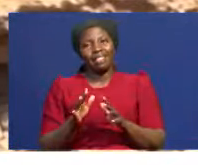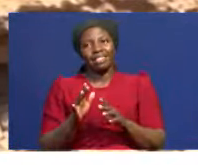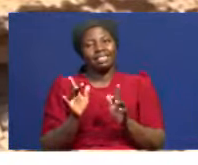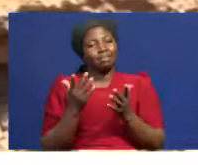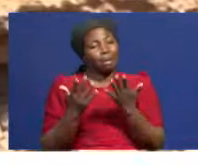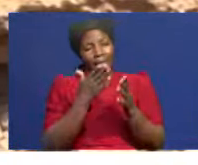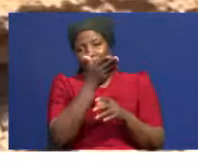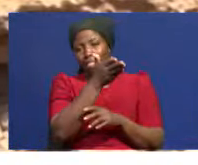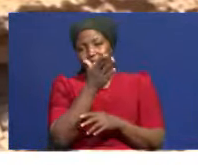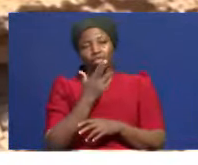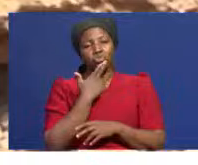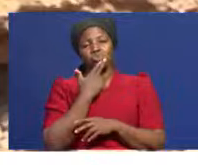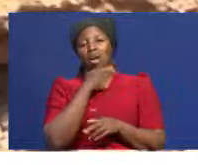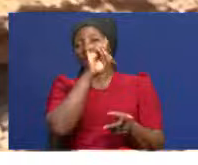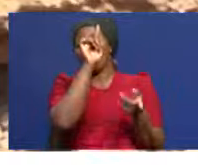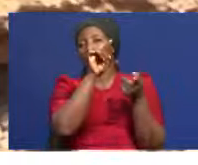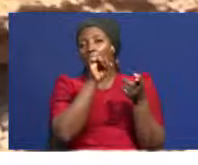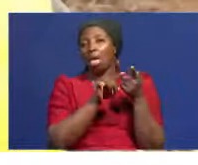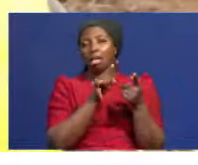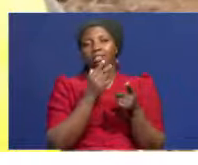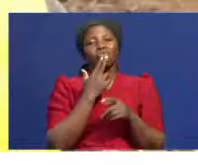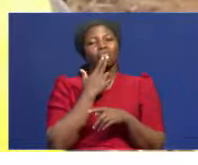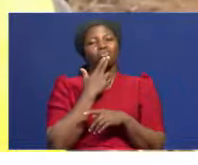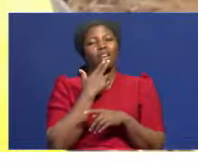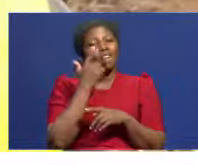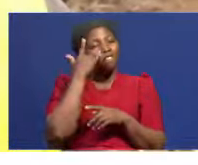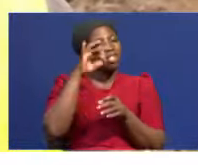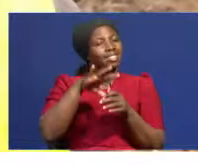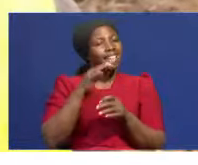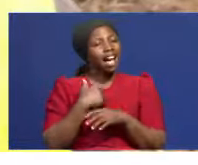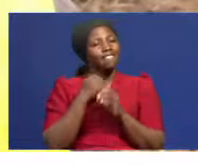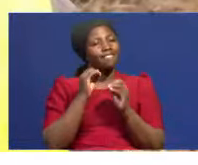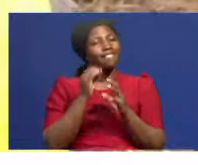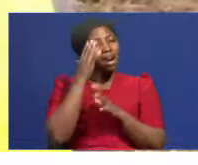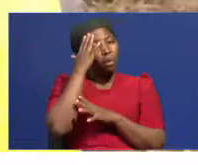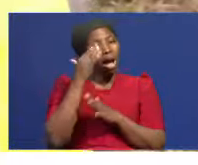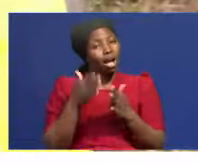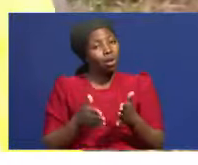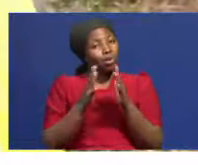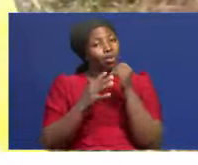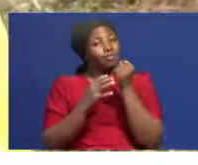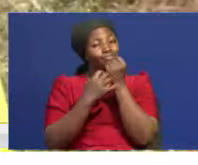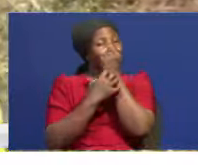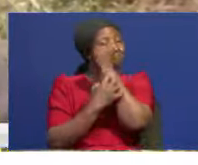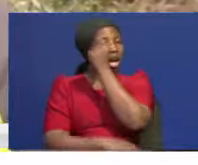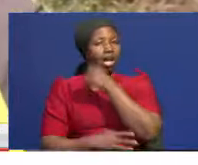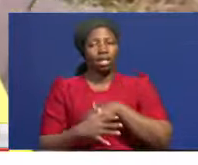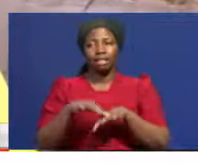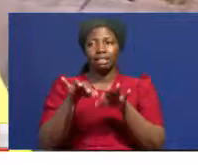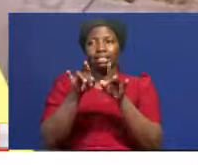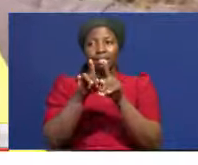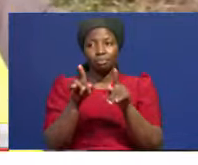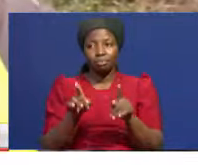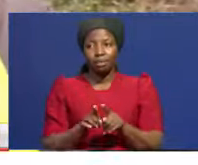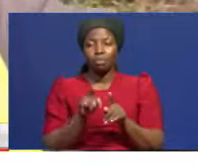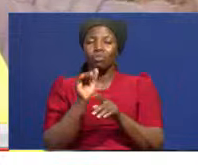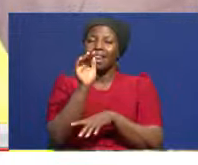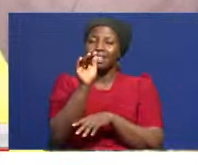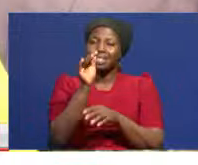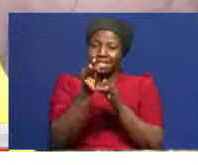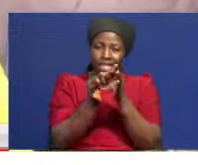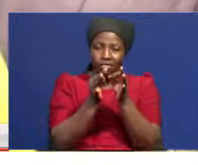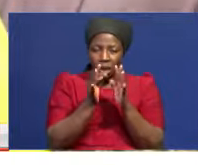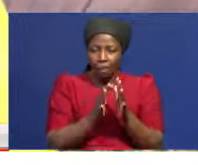hawatakunywa chai. Manake barabara ni hii. Ile kitu tungeomba sana sana ni vile tu tunaweza hata kupatikana mtu afanye